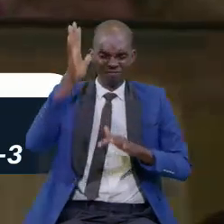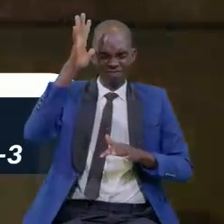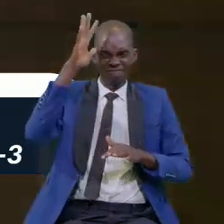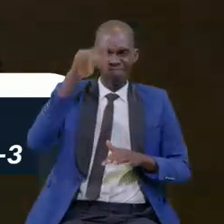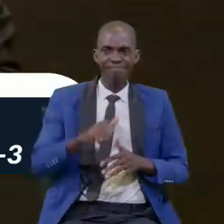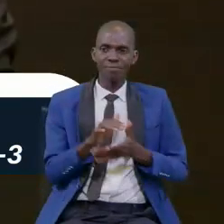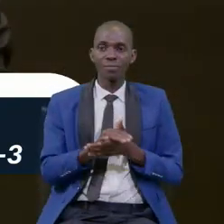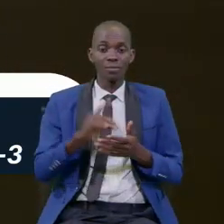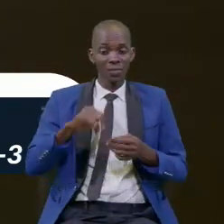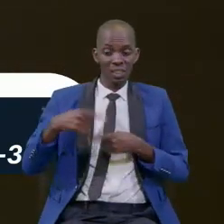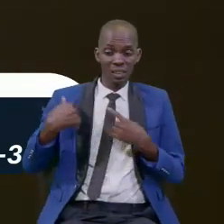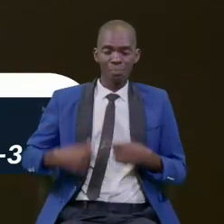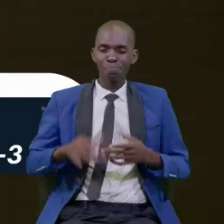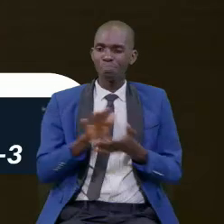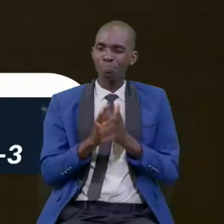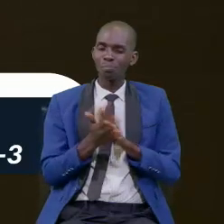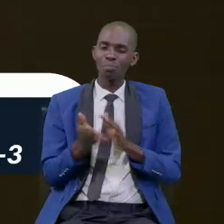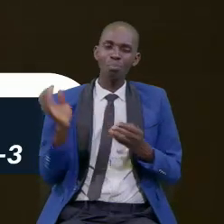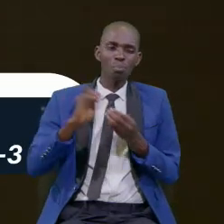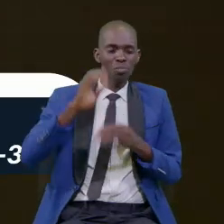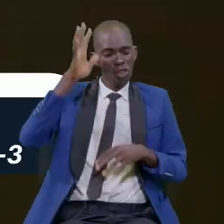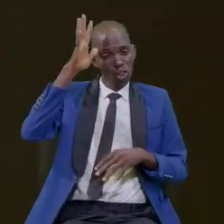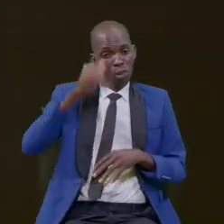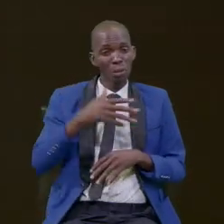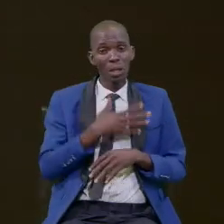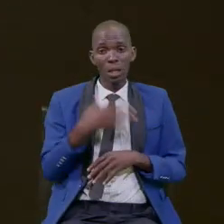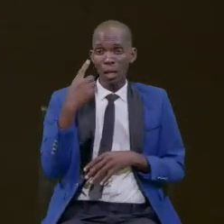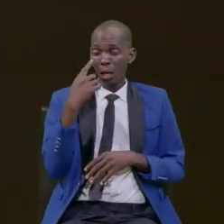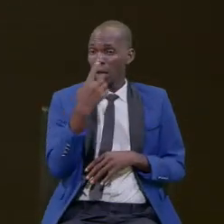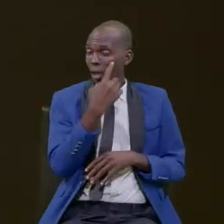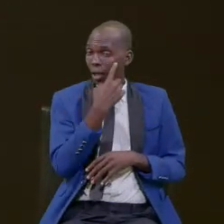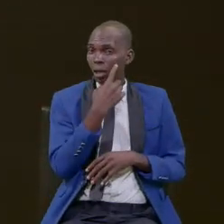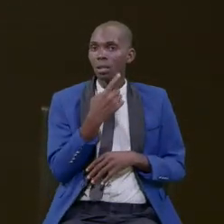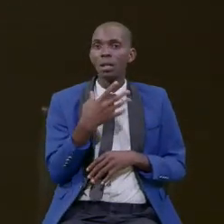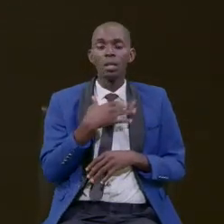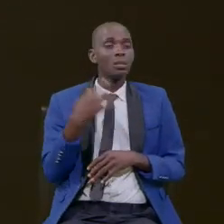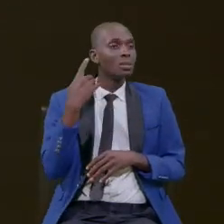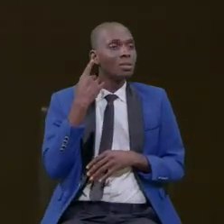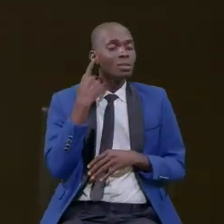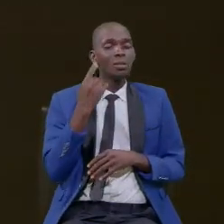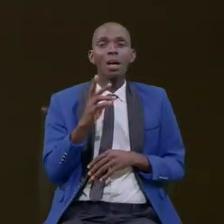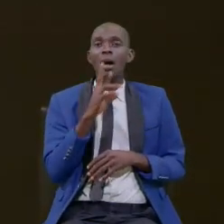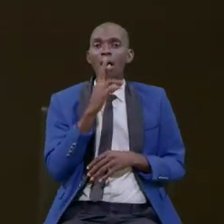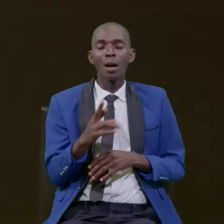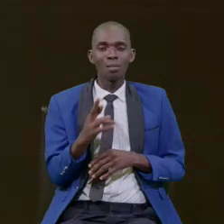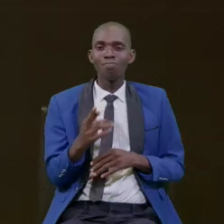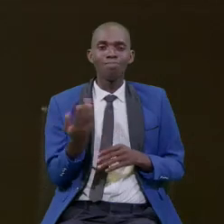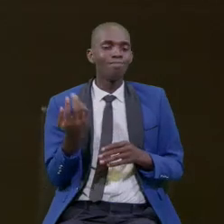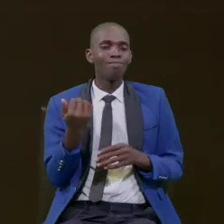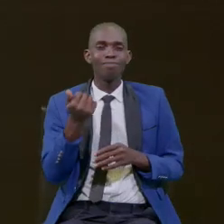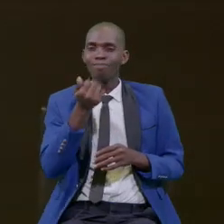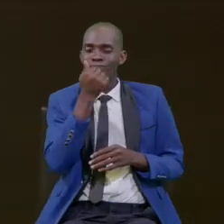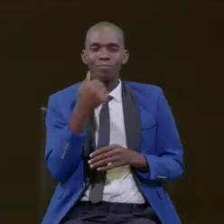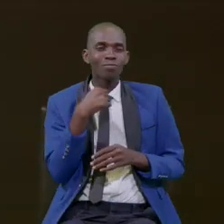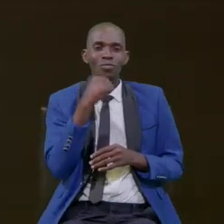heart waxed gross, and their eyes are, their ears are dull of hearing, and